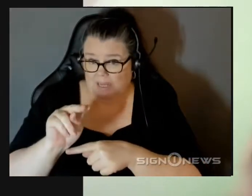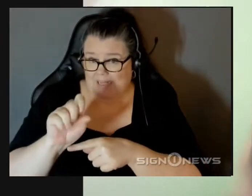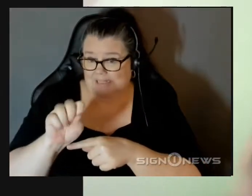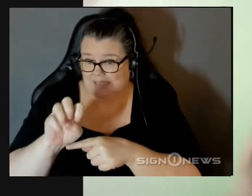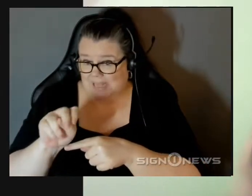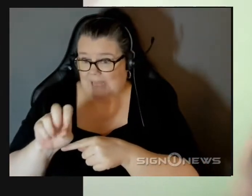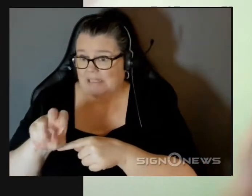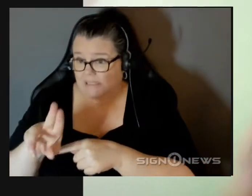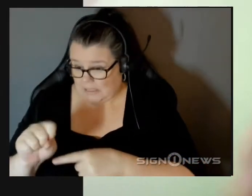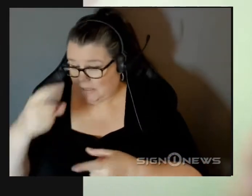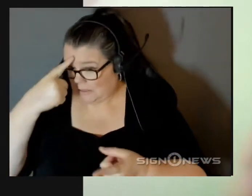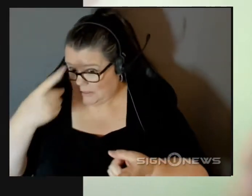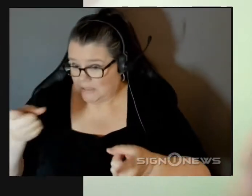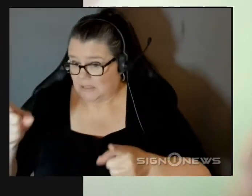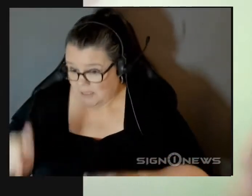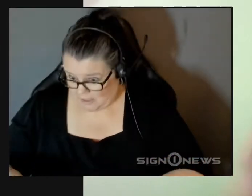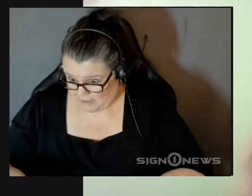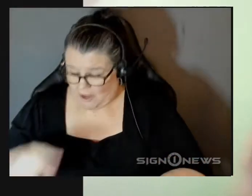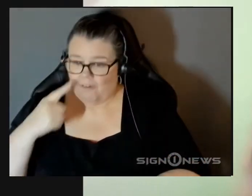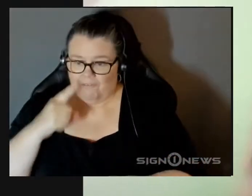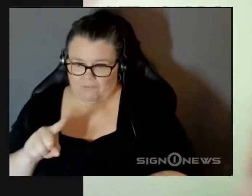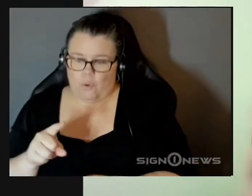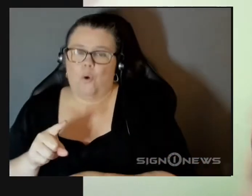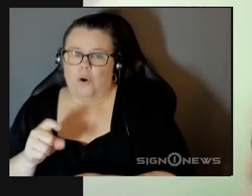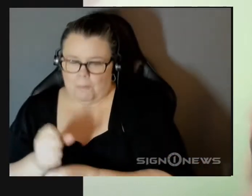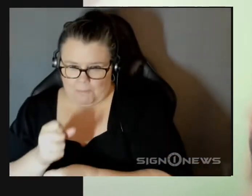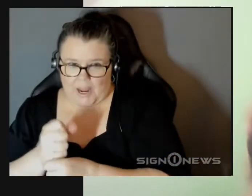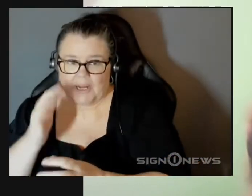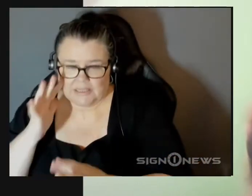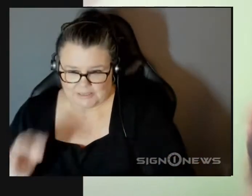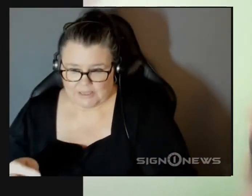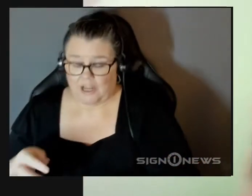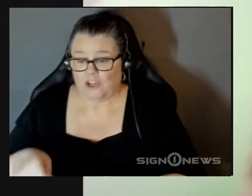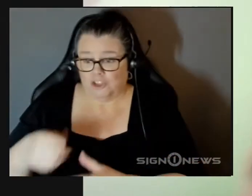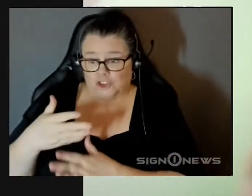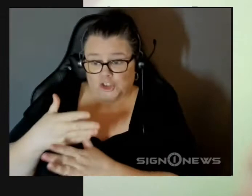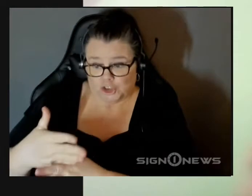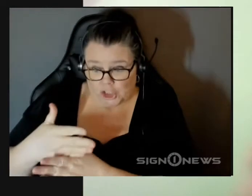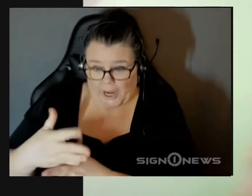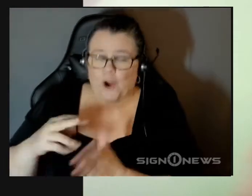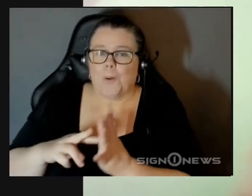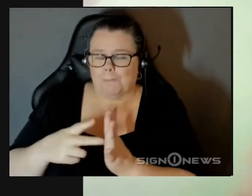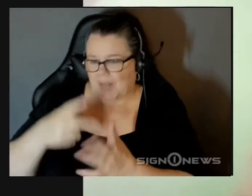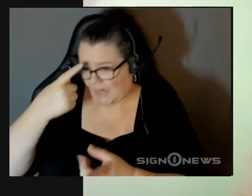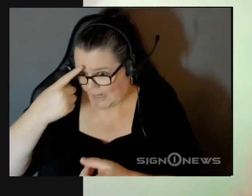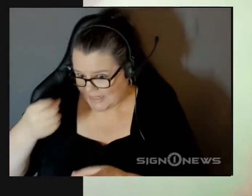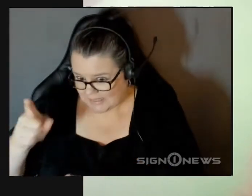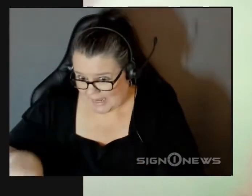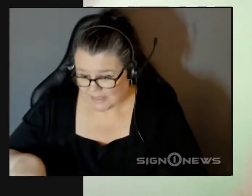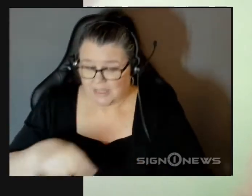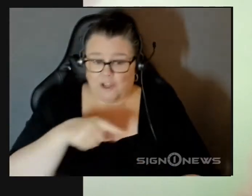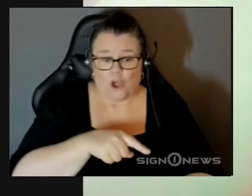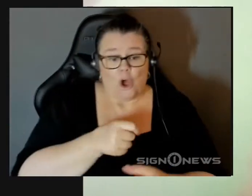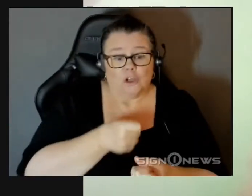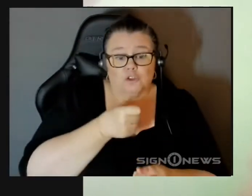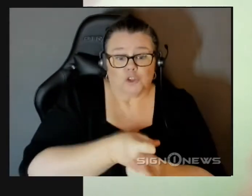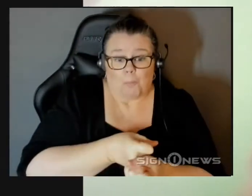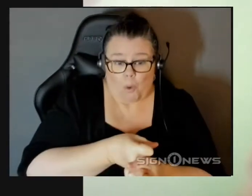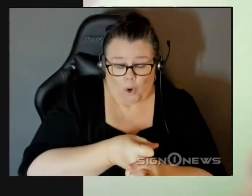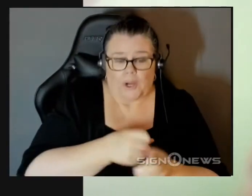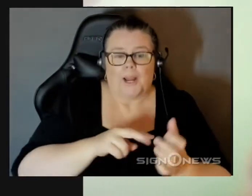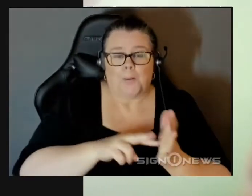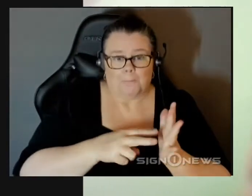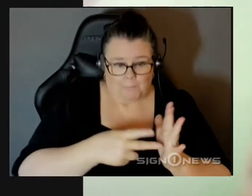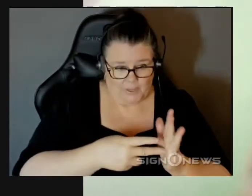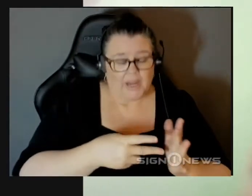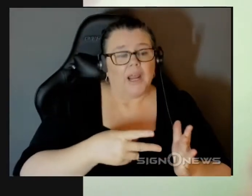with their supporters and make their decisions themselves. Shared decision-making is more of a consensus-based model. So I also wanted to kind of clear that up too, because